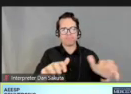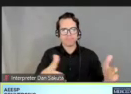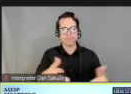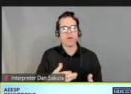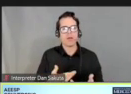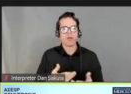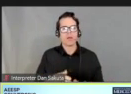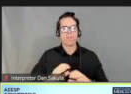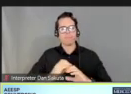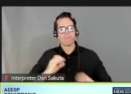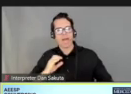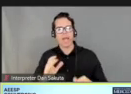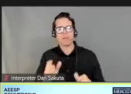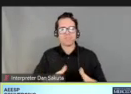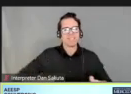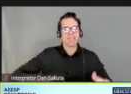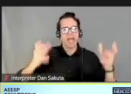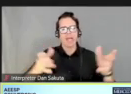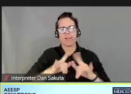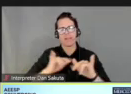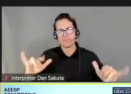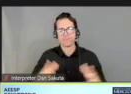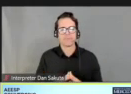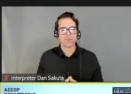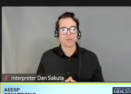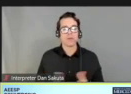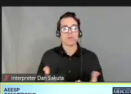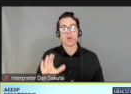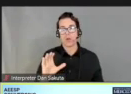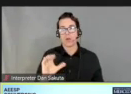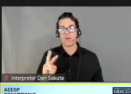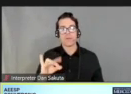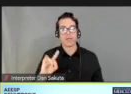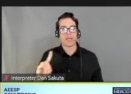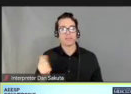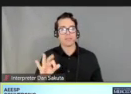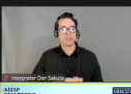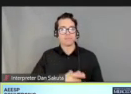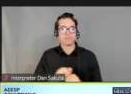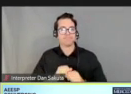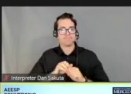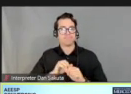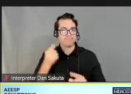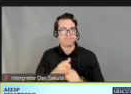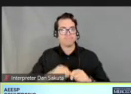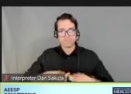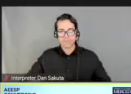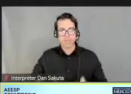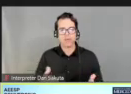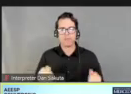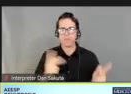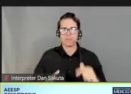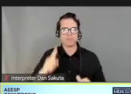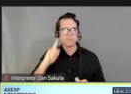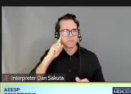and tanks and the like. And so when the COVID pandemic hit, many questions came up about, well, how do we